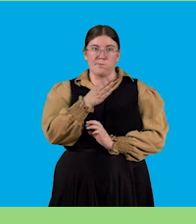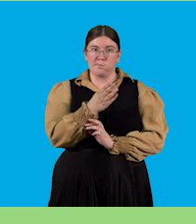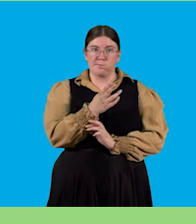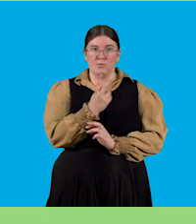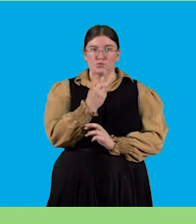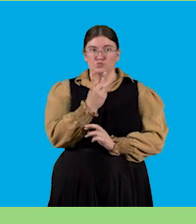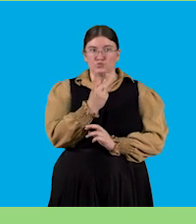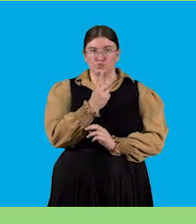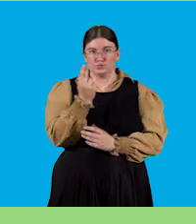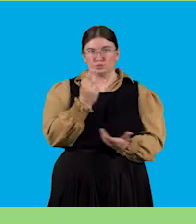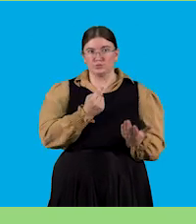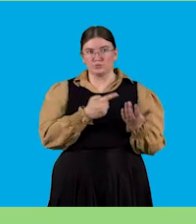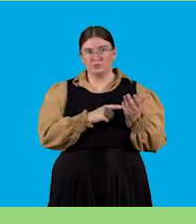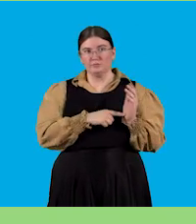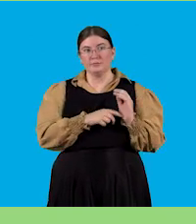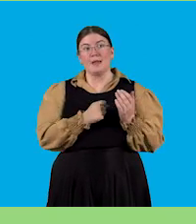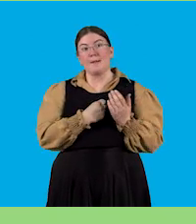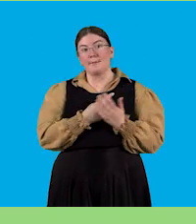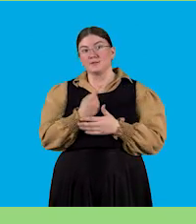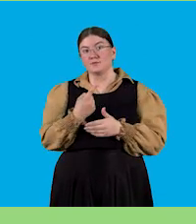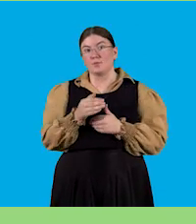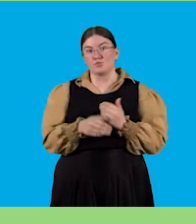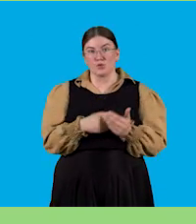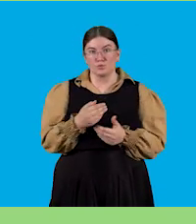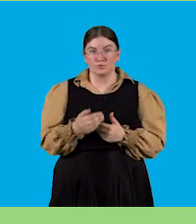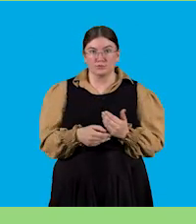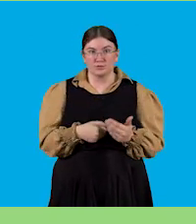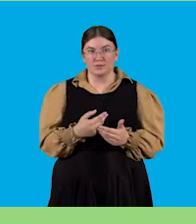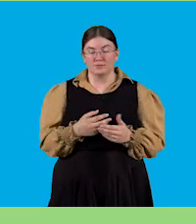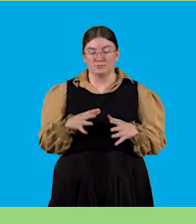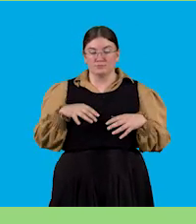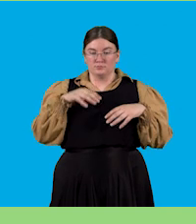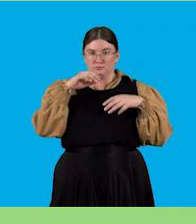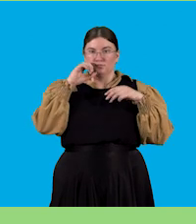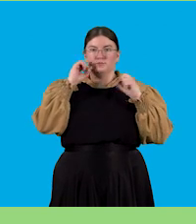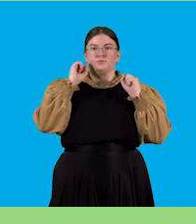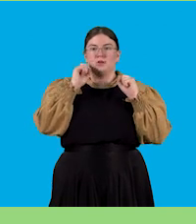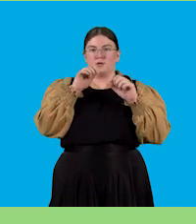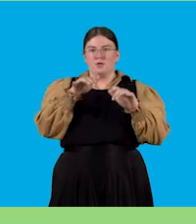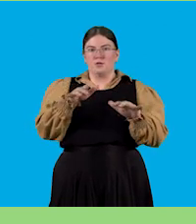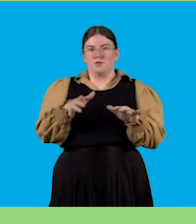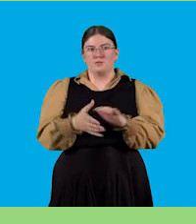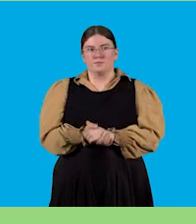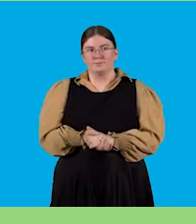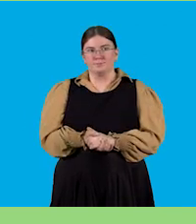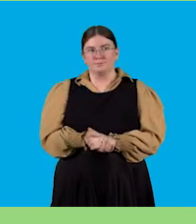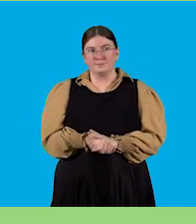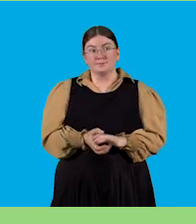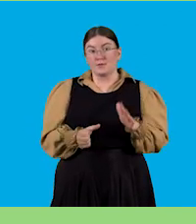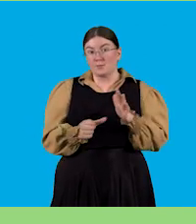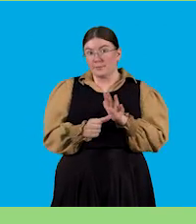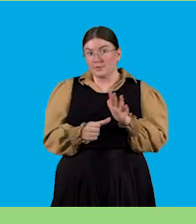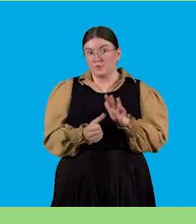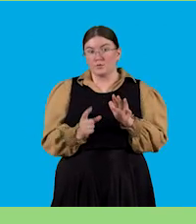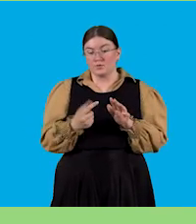Here you have two diagrams showing you what happens during the process of inhalation and exhalation. Main